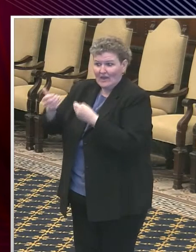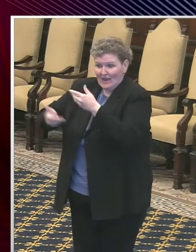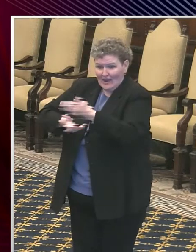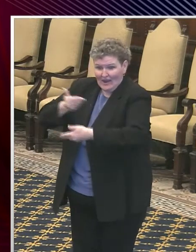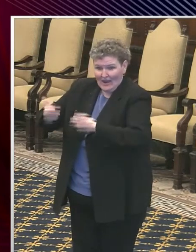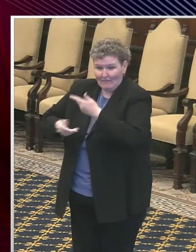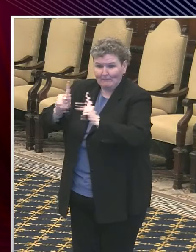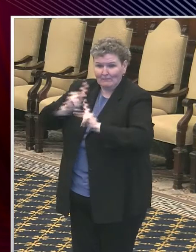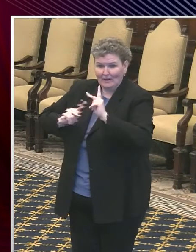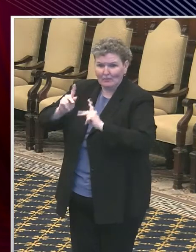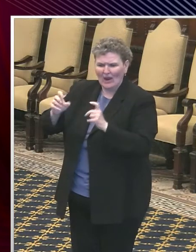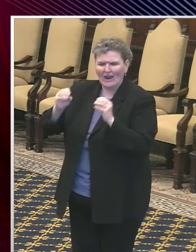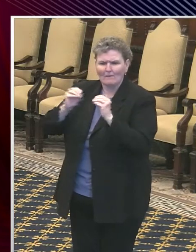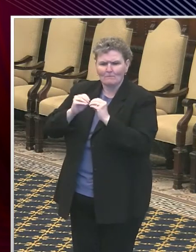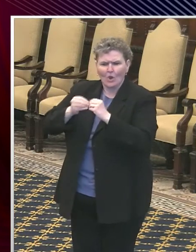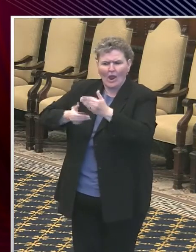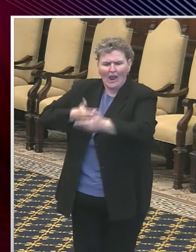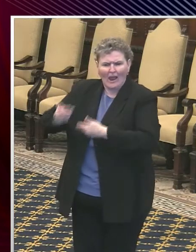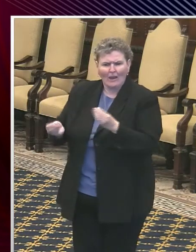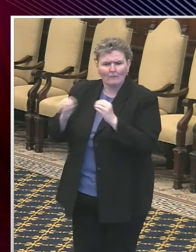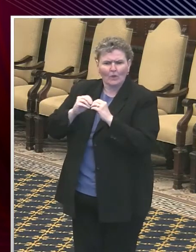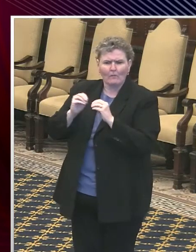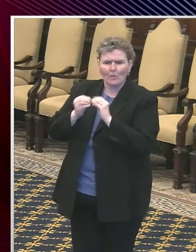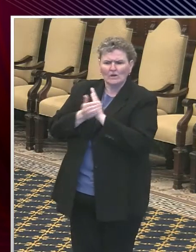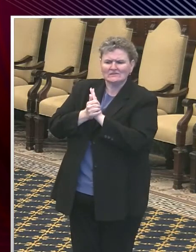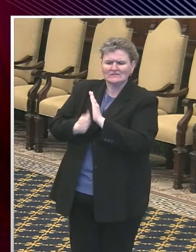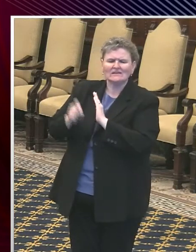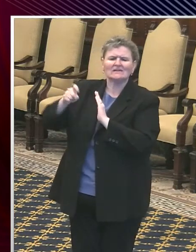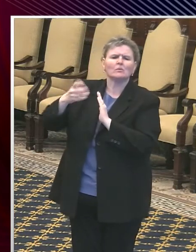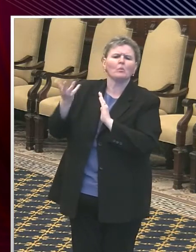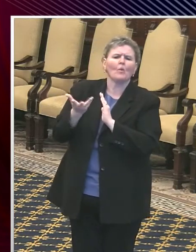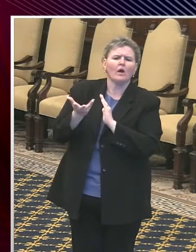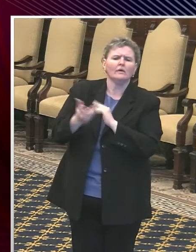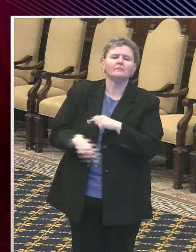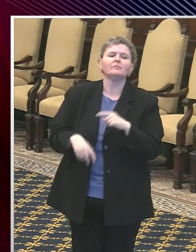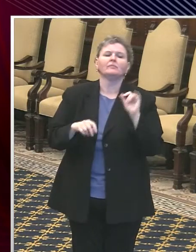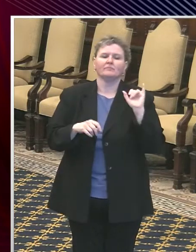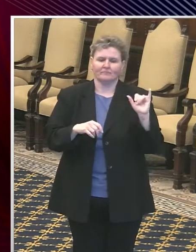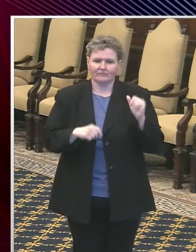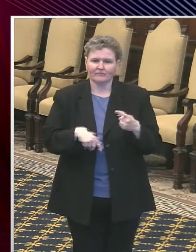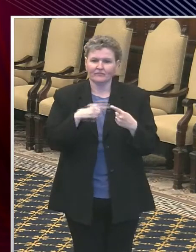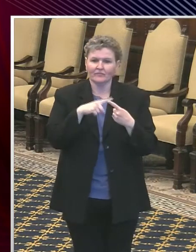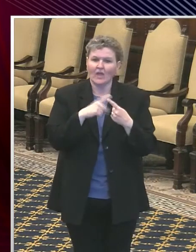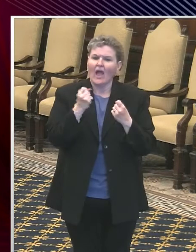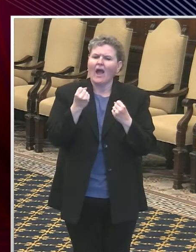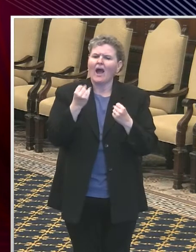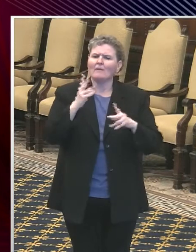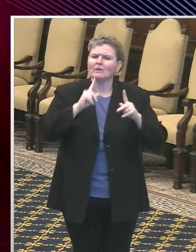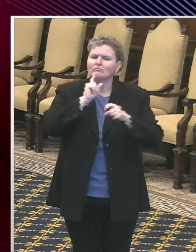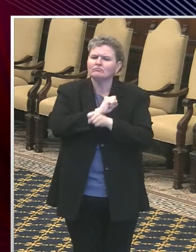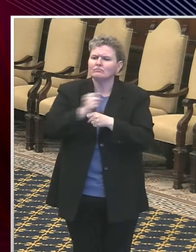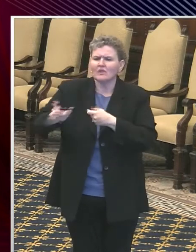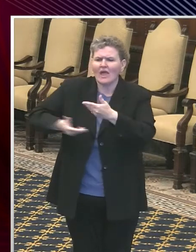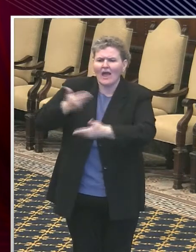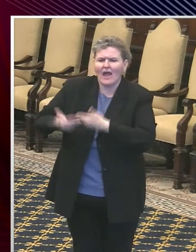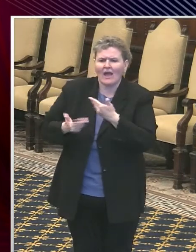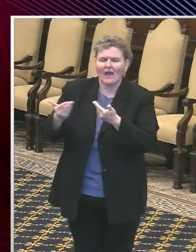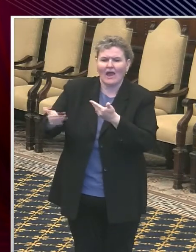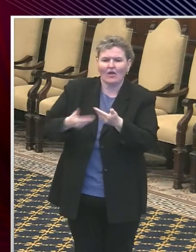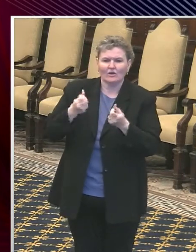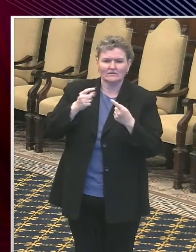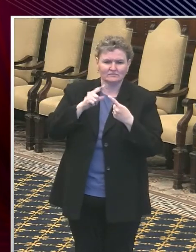you ask your question, if you are able, obviously the audio. We will now unmute reporters one by one to ask questions, and we